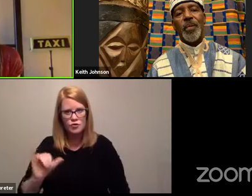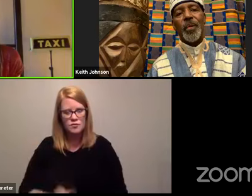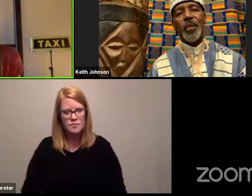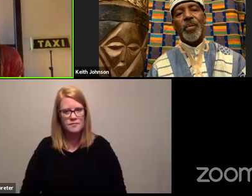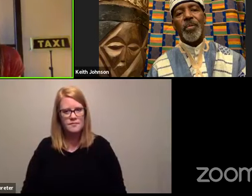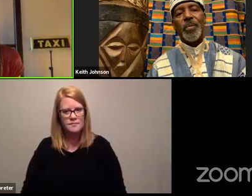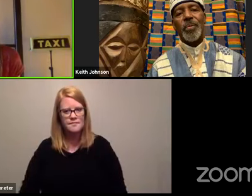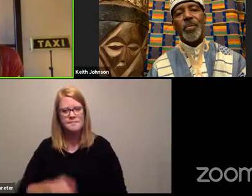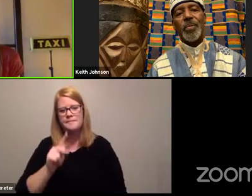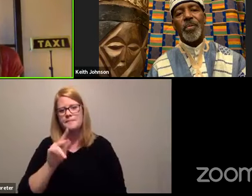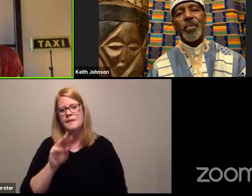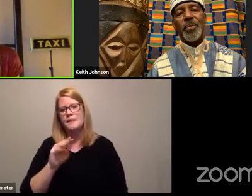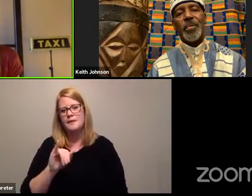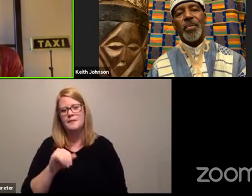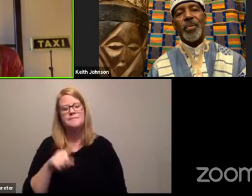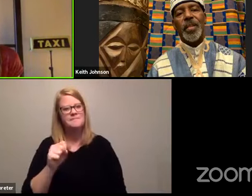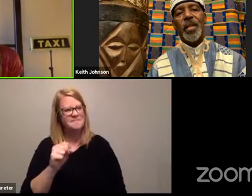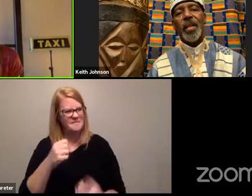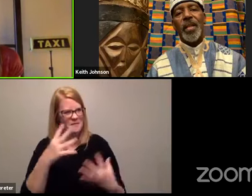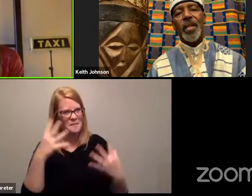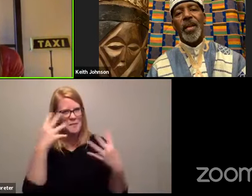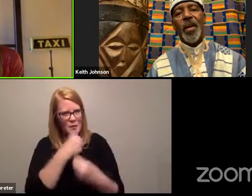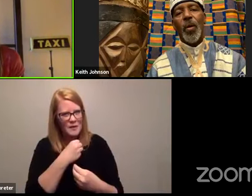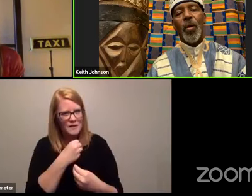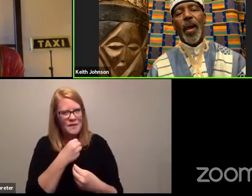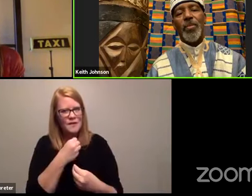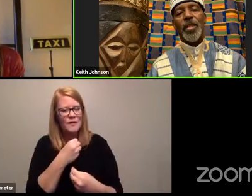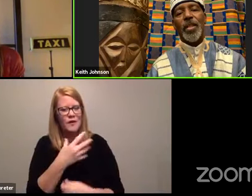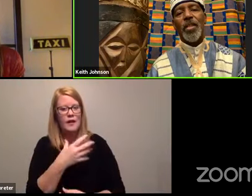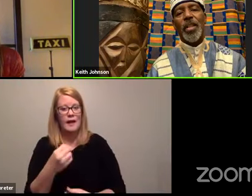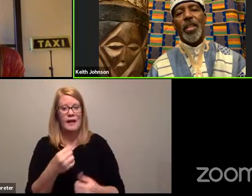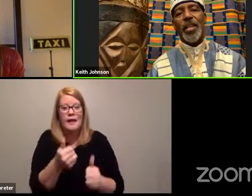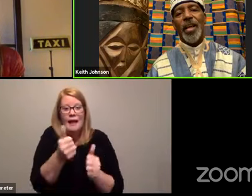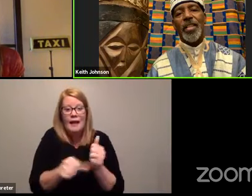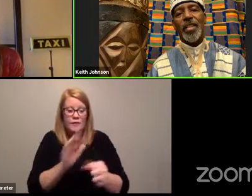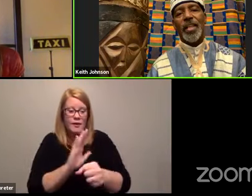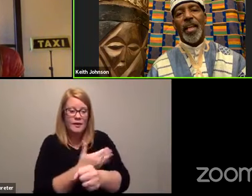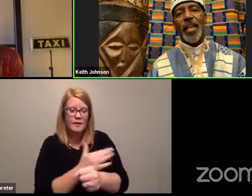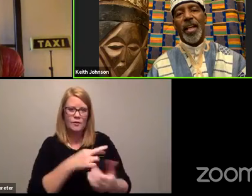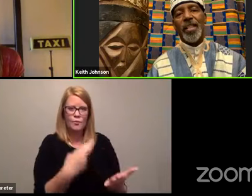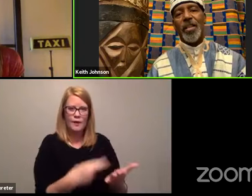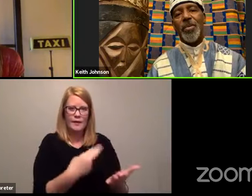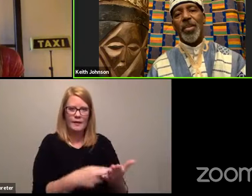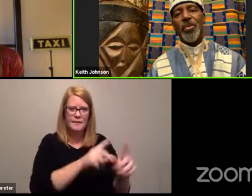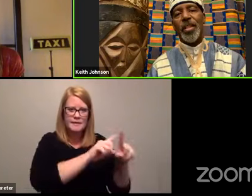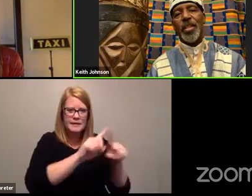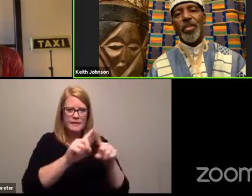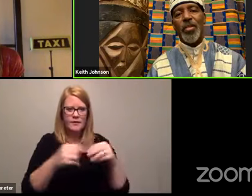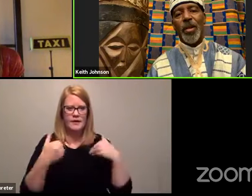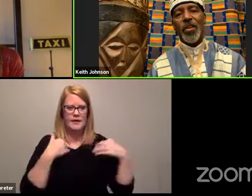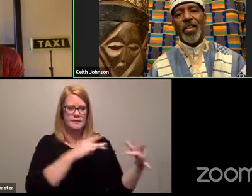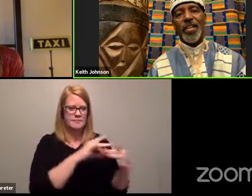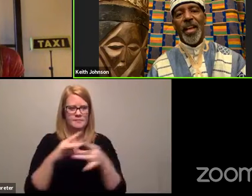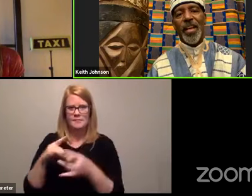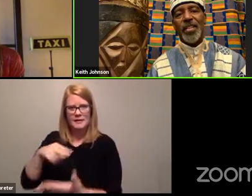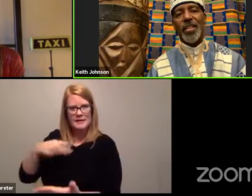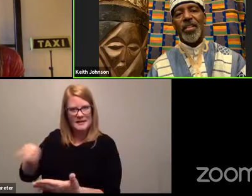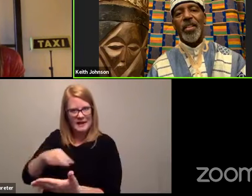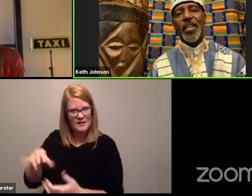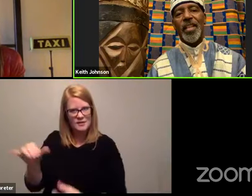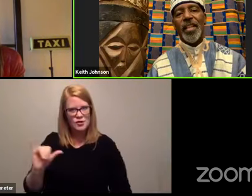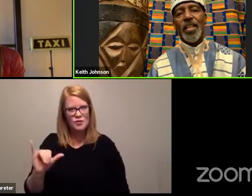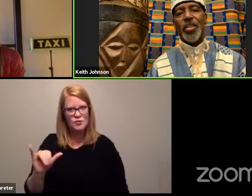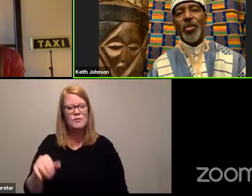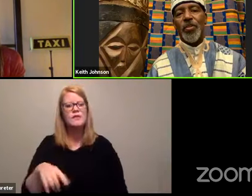every rhythm has its dance also. Oh, absolutely. There's a connection between the drummer and the